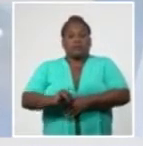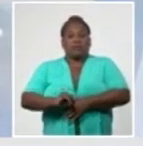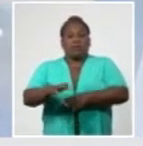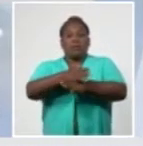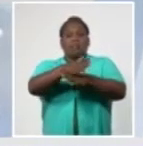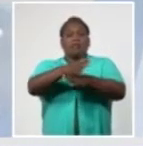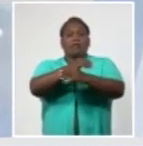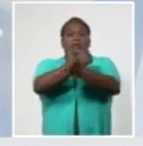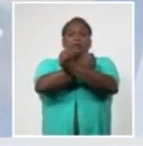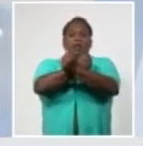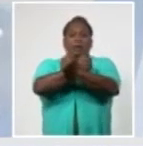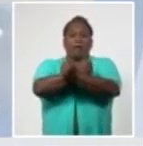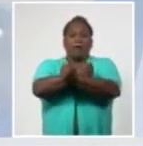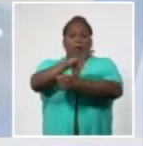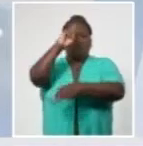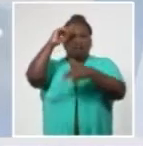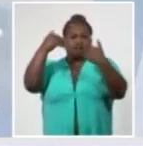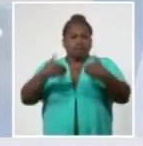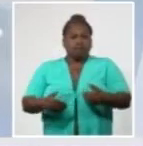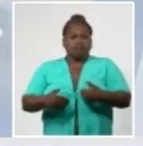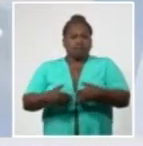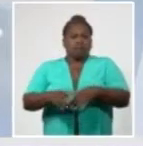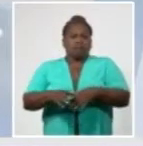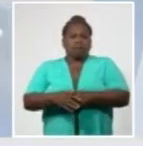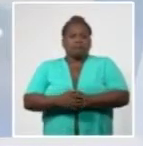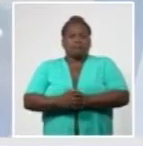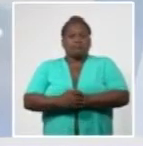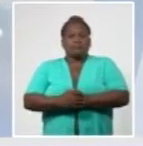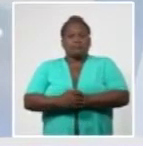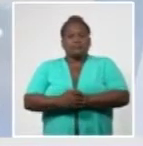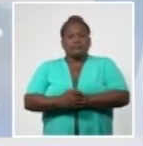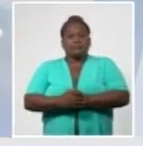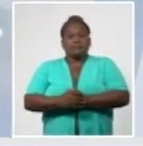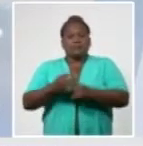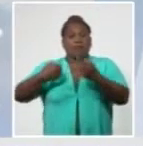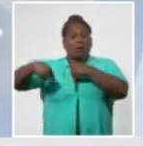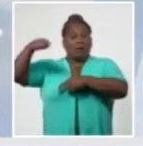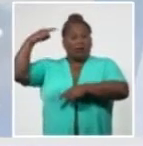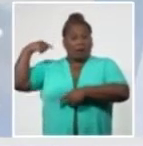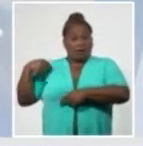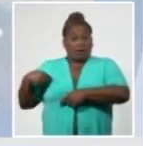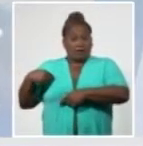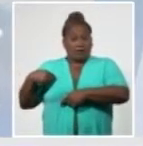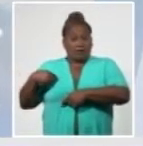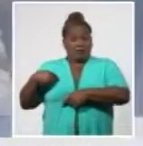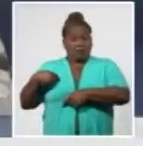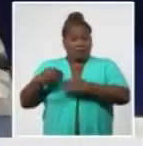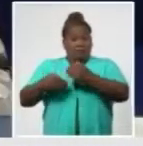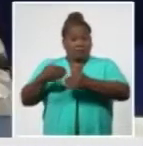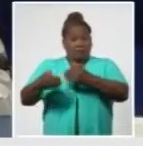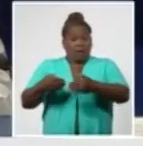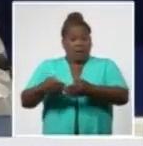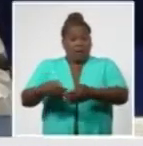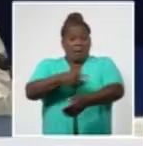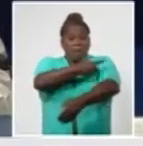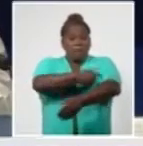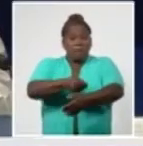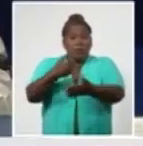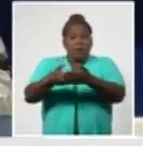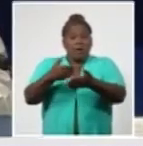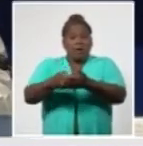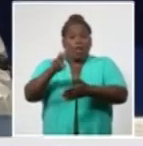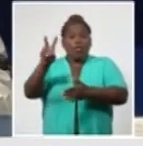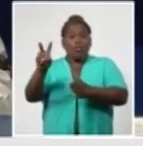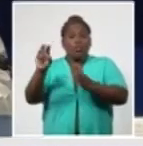system, our professionals and specialists follow 250 people with different clinical and